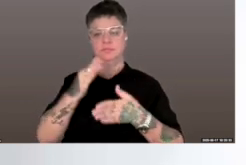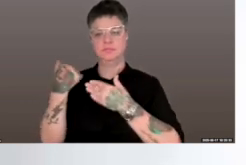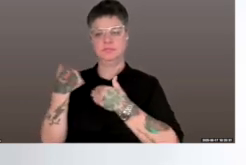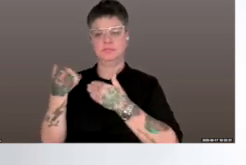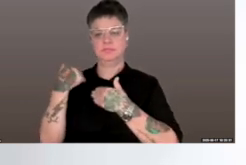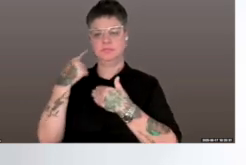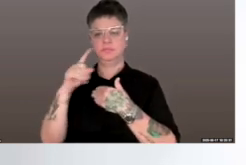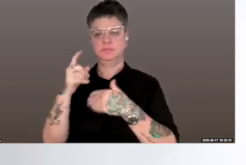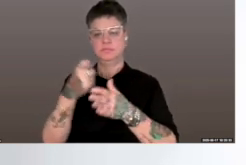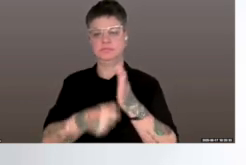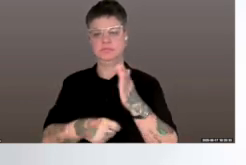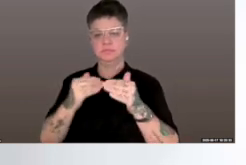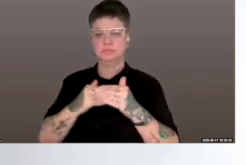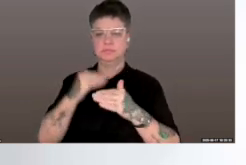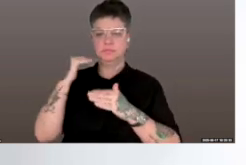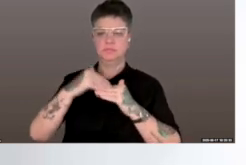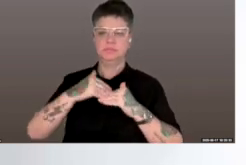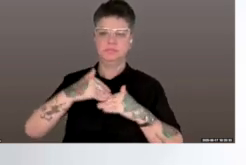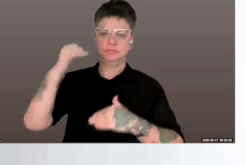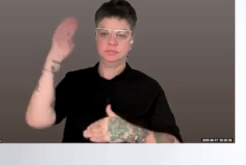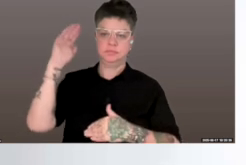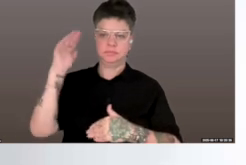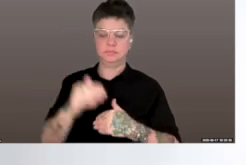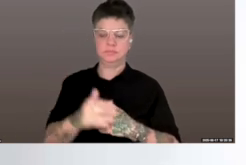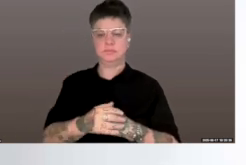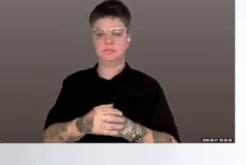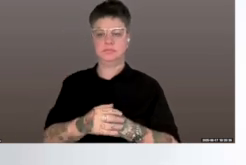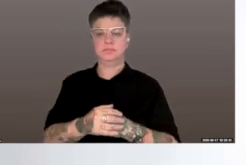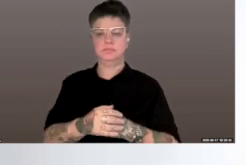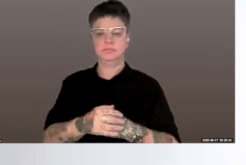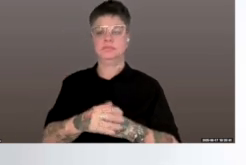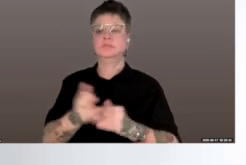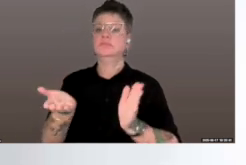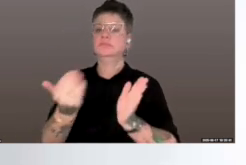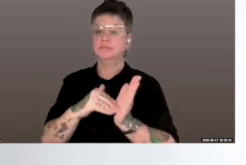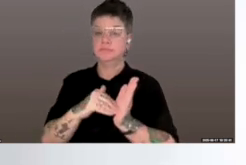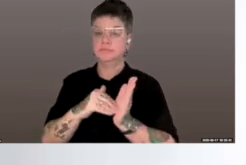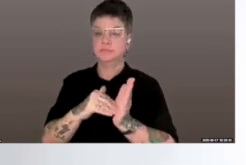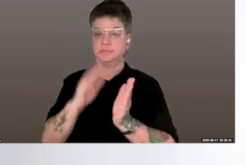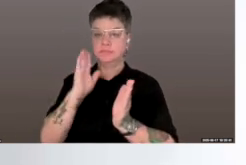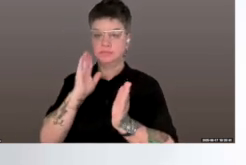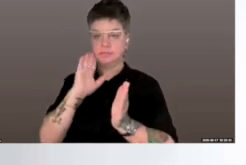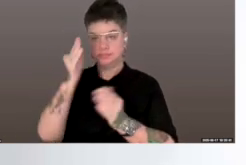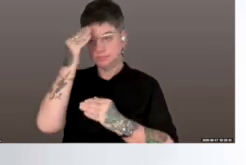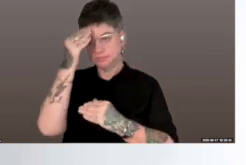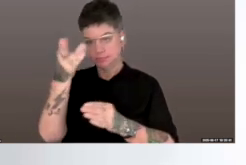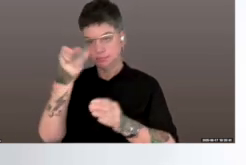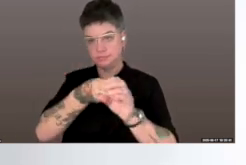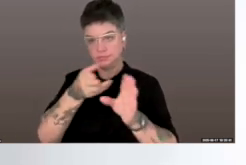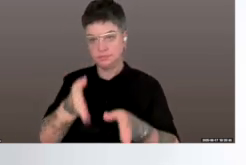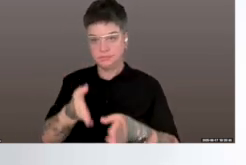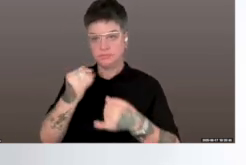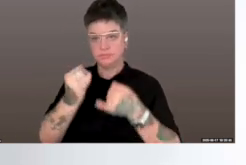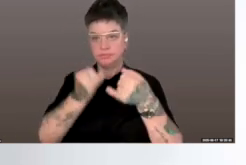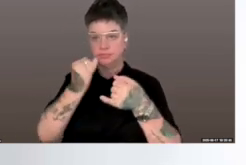$7,500. The critical system components are replaced or repaired, and the replaced